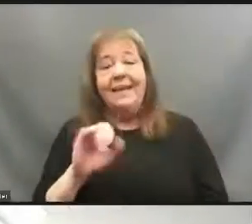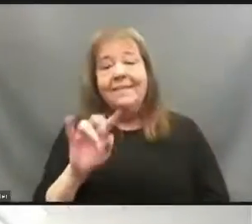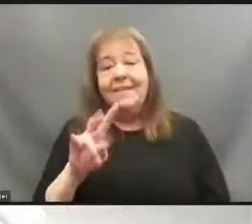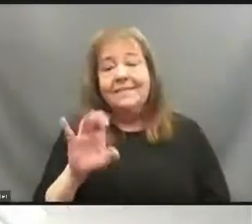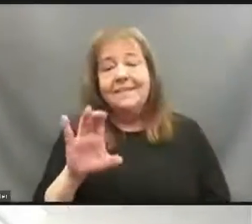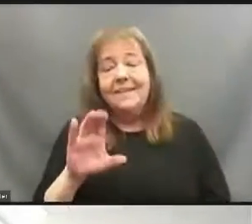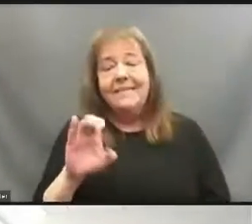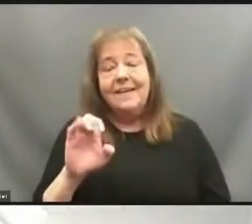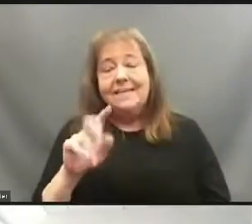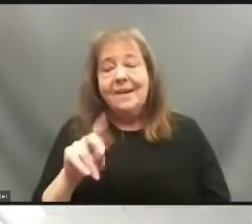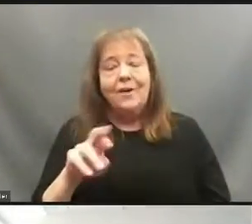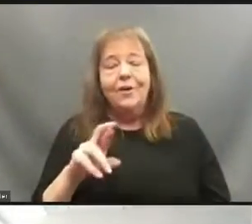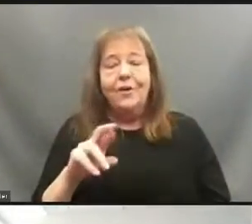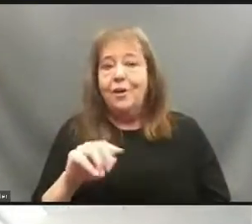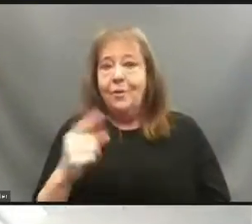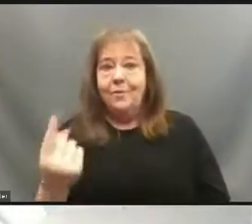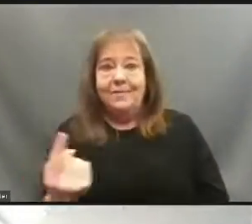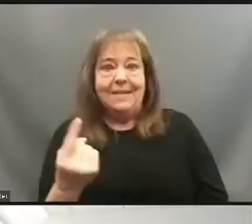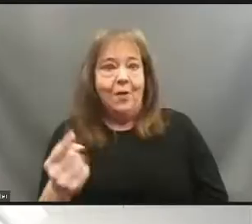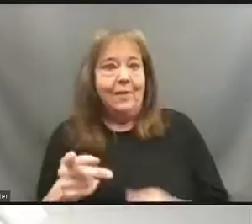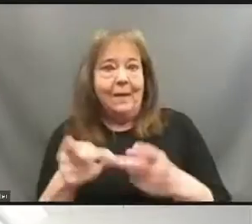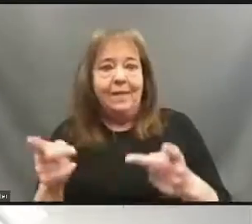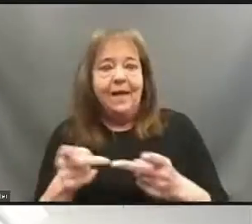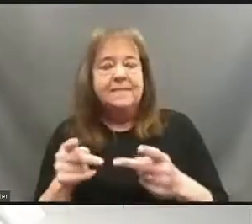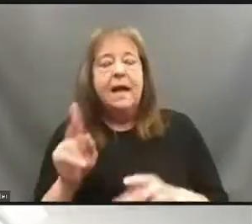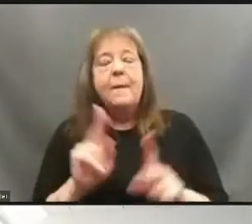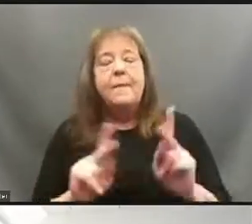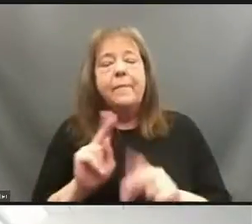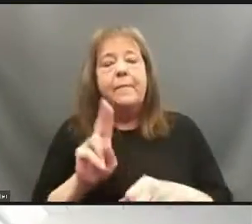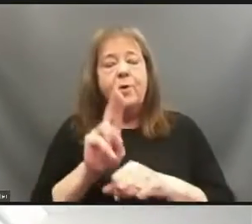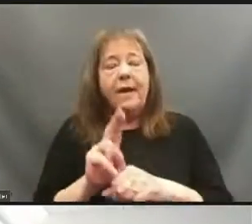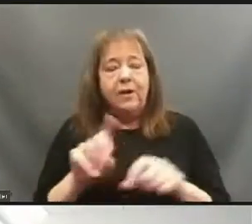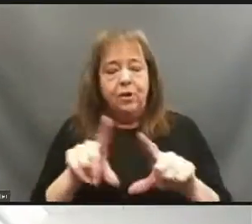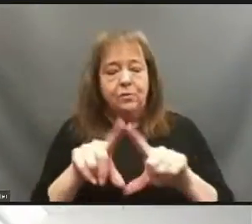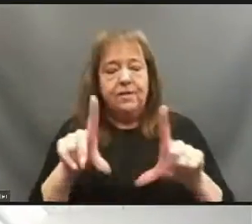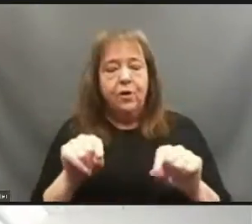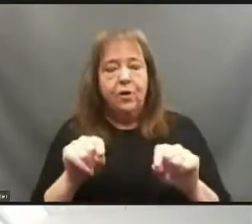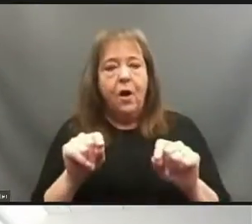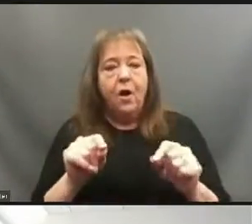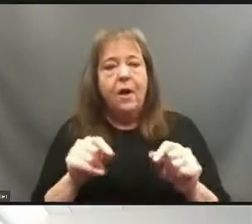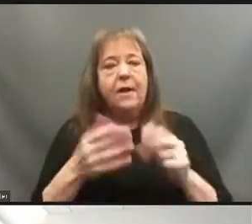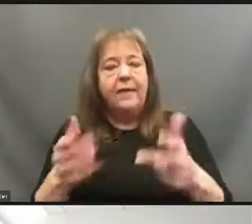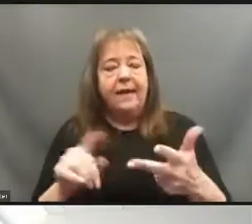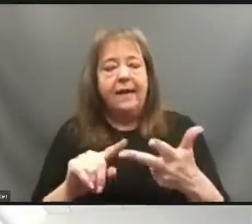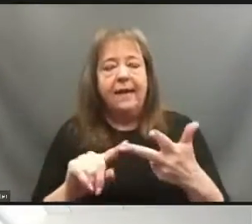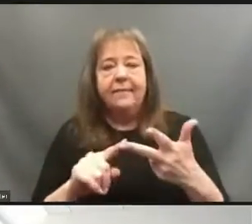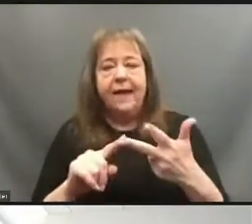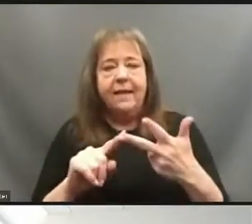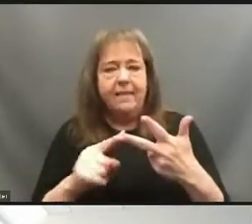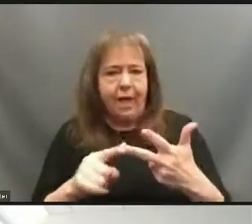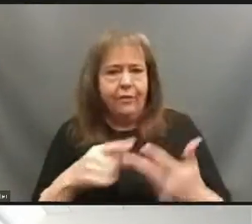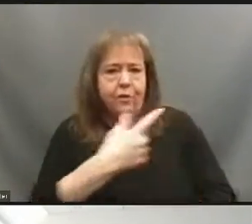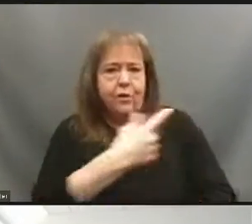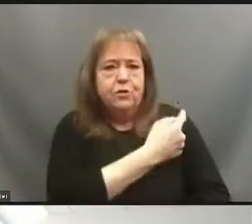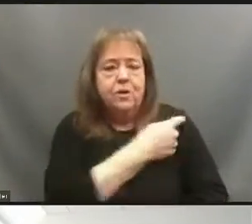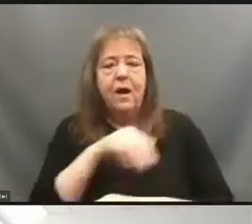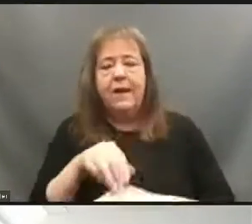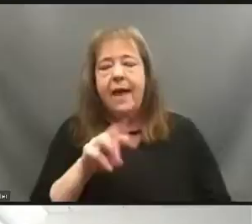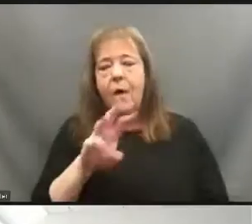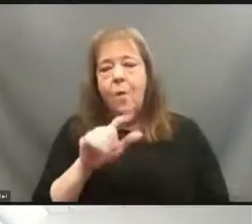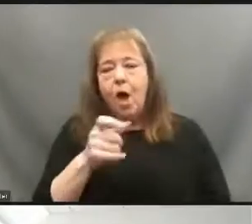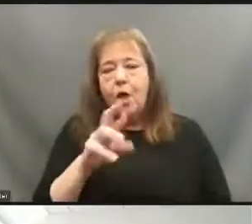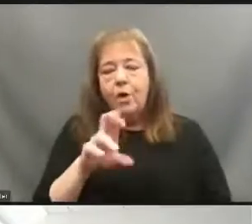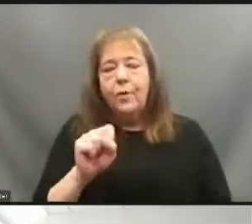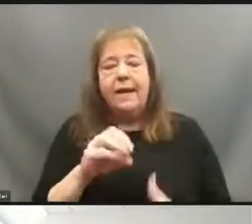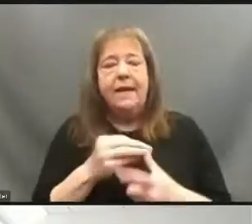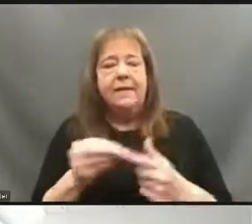So patients can, take their card and get their booster dose at Walgreens or CVS or their doctor's office